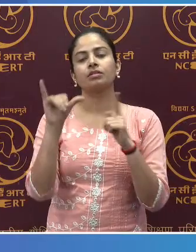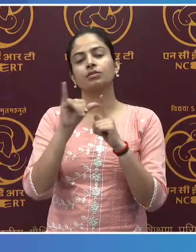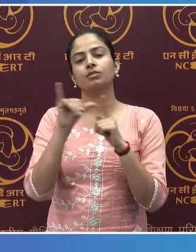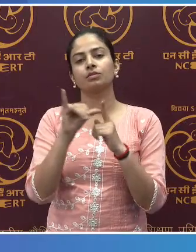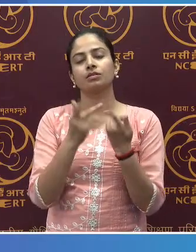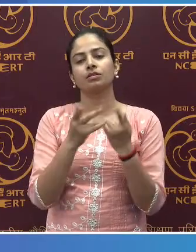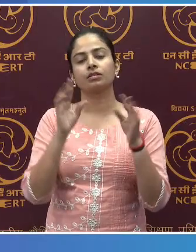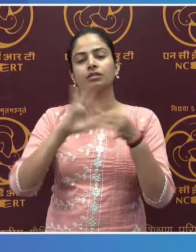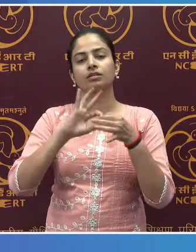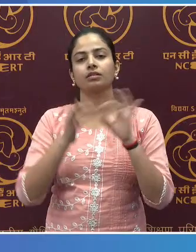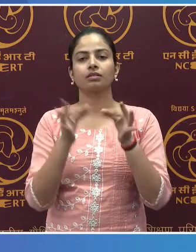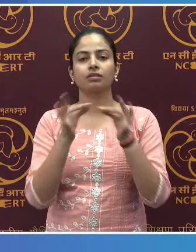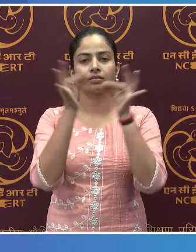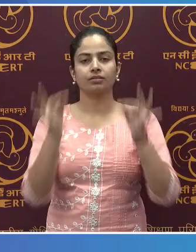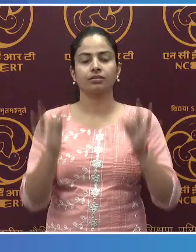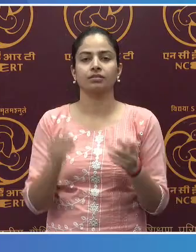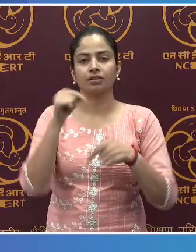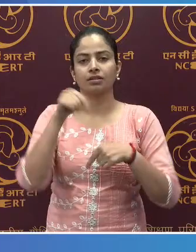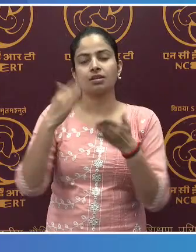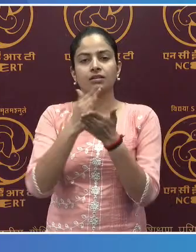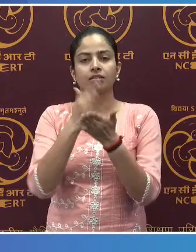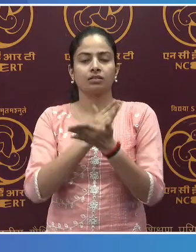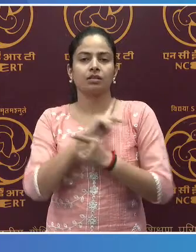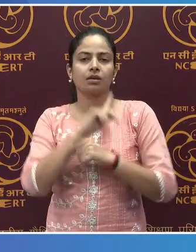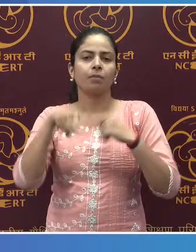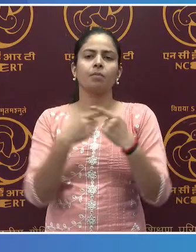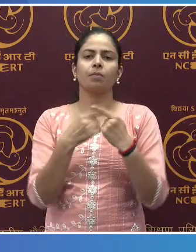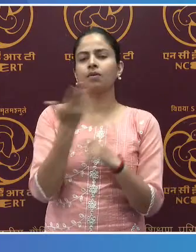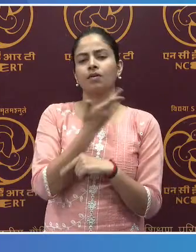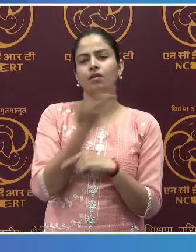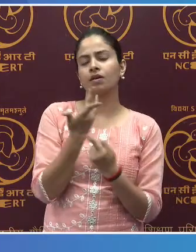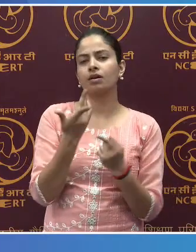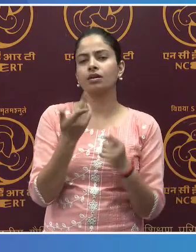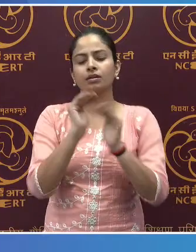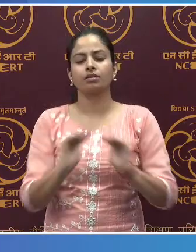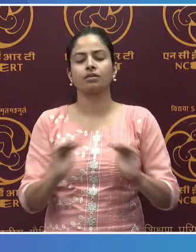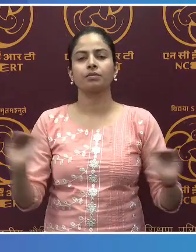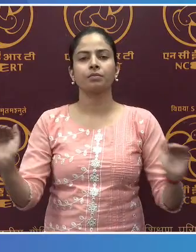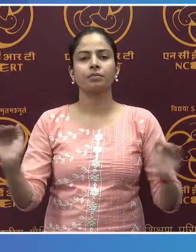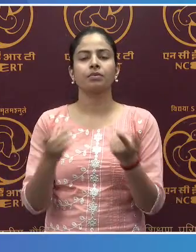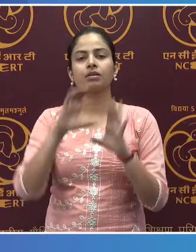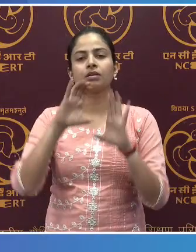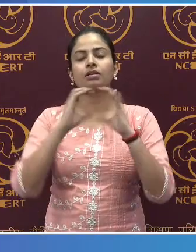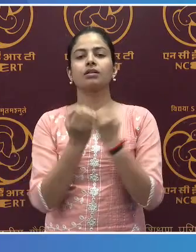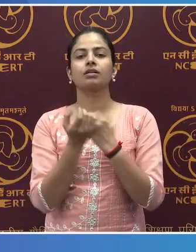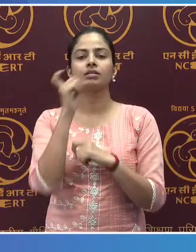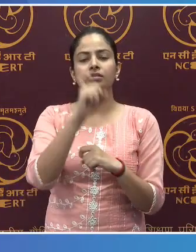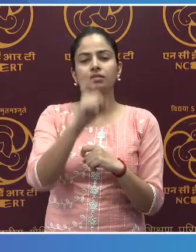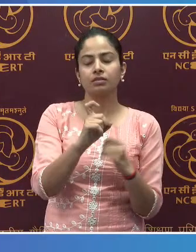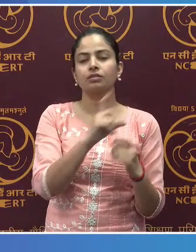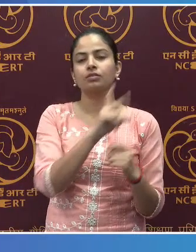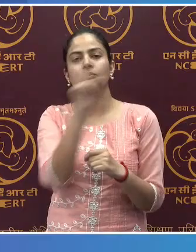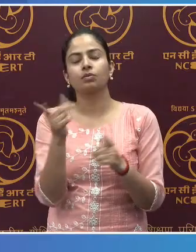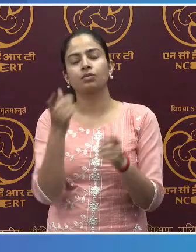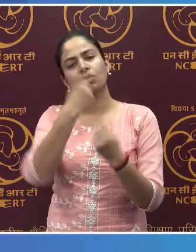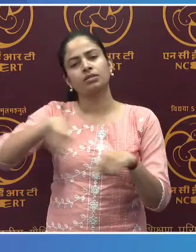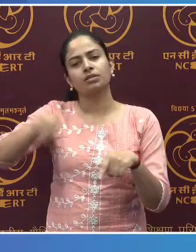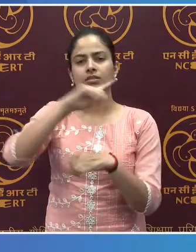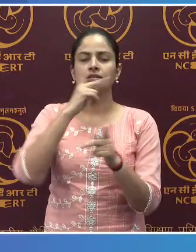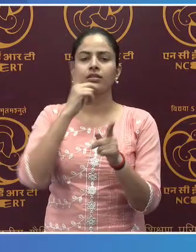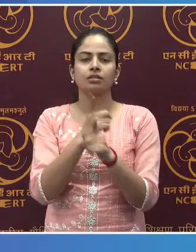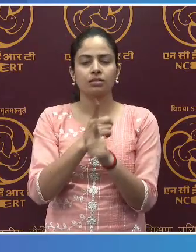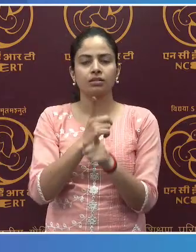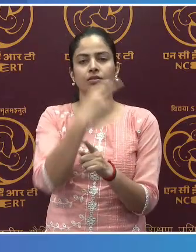handle NCERT Official. This session is specifically meant for students of class 7 and of course for teachers and all the